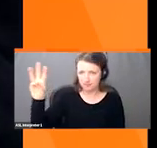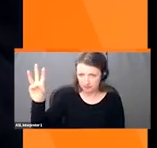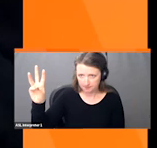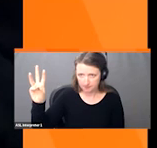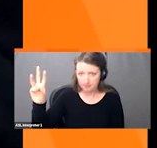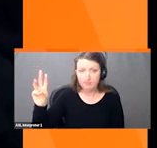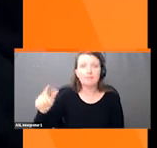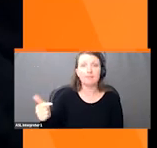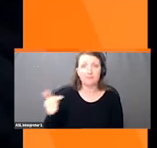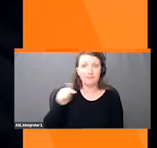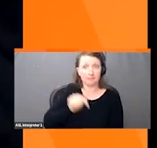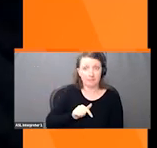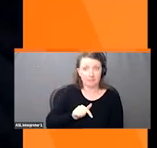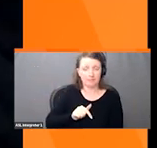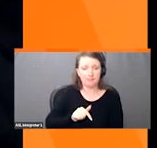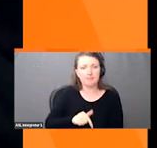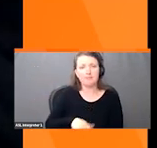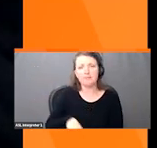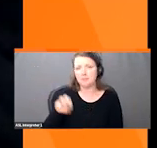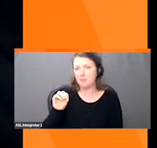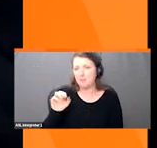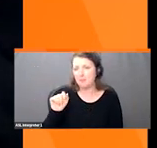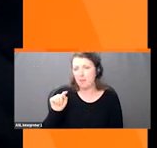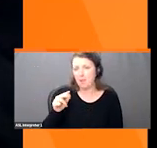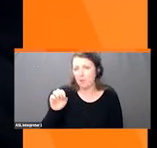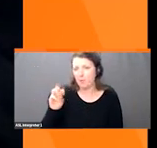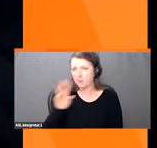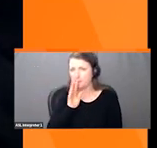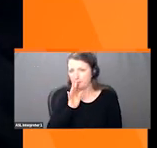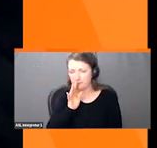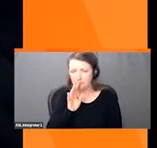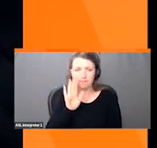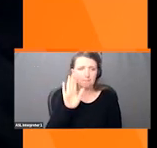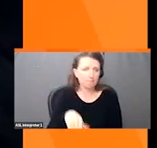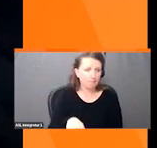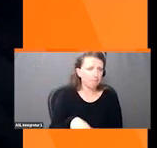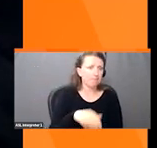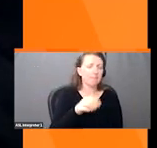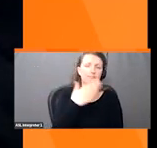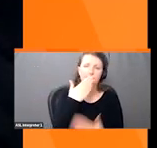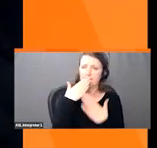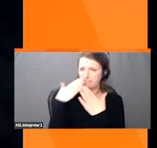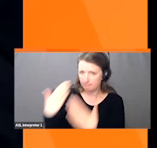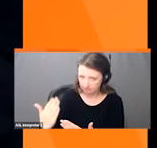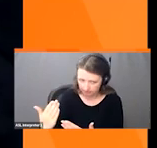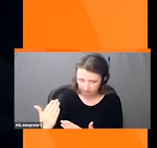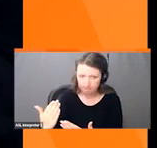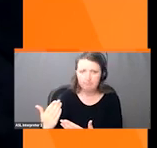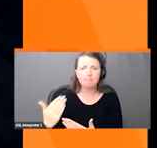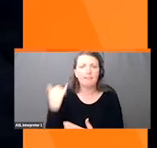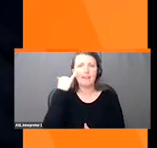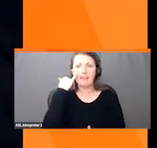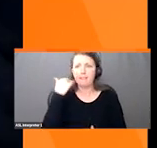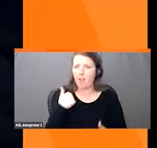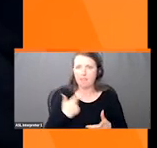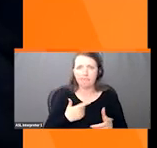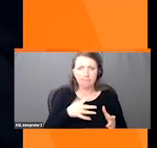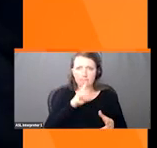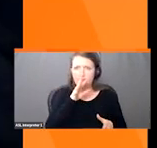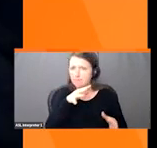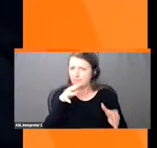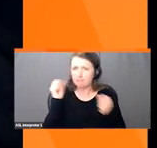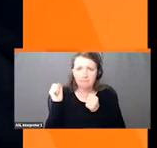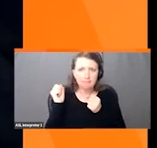myself. Questions are highly encouraged, and if I'm going too fast for everyone, please let me